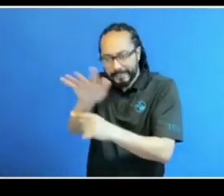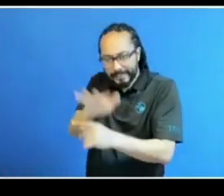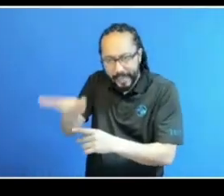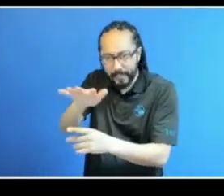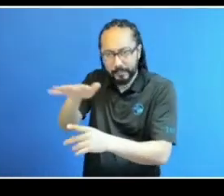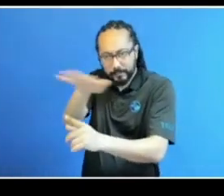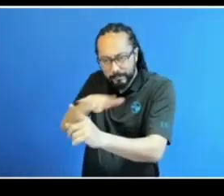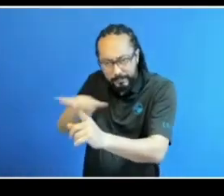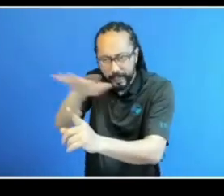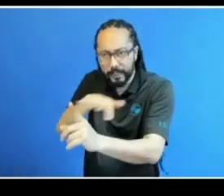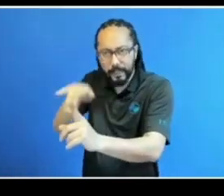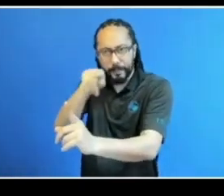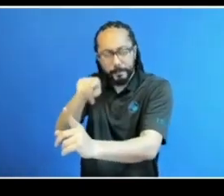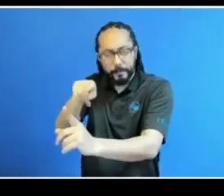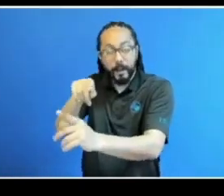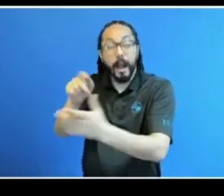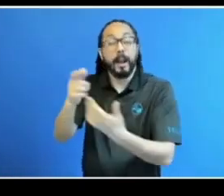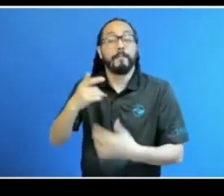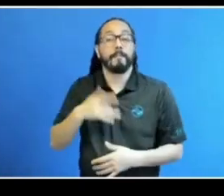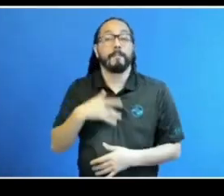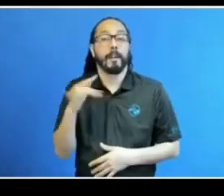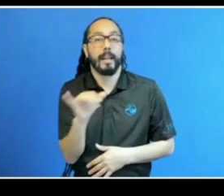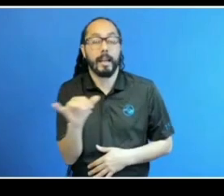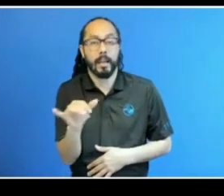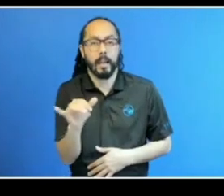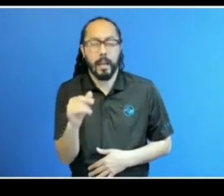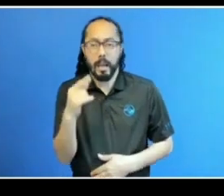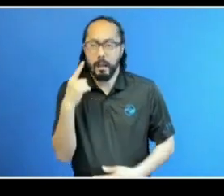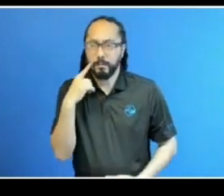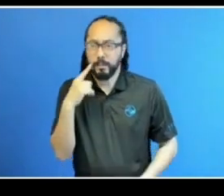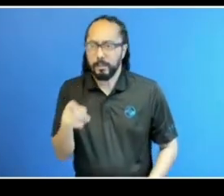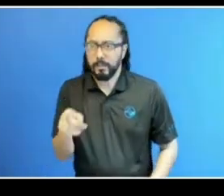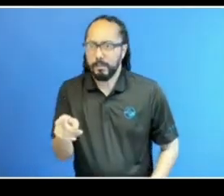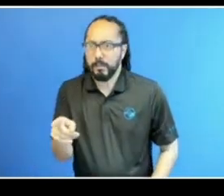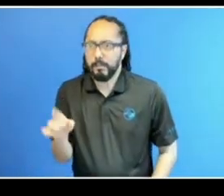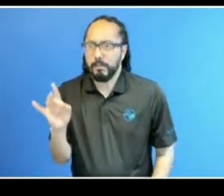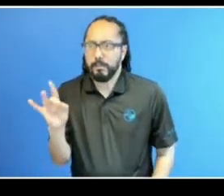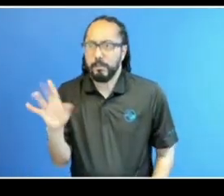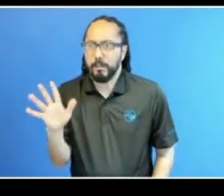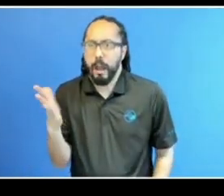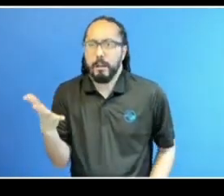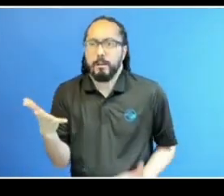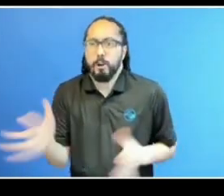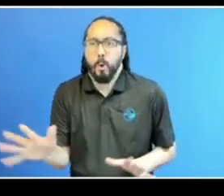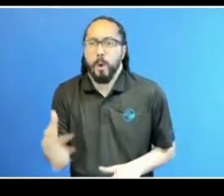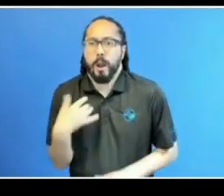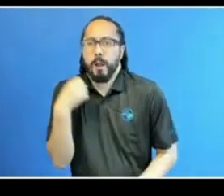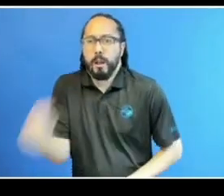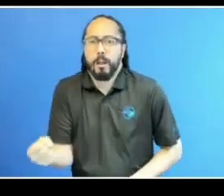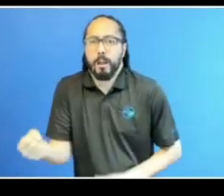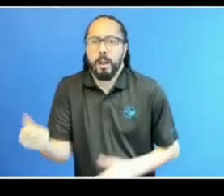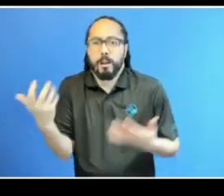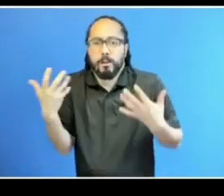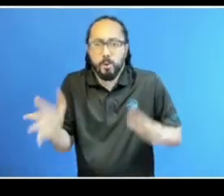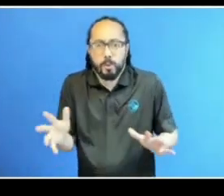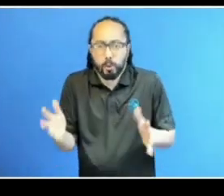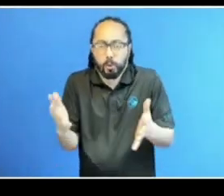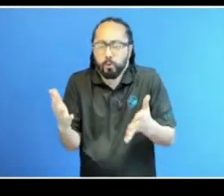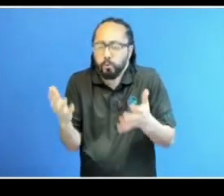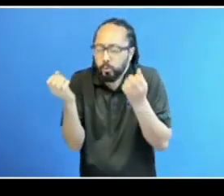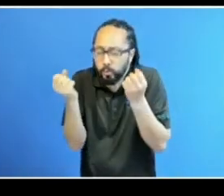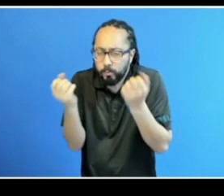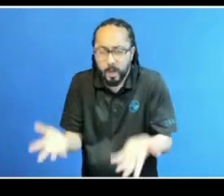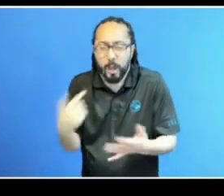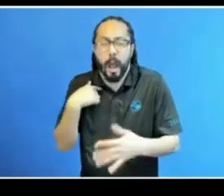this feeling of, man, I hope I don't get this job. Like, I hope they don't call me back. I hope they just kind of forget about